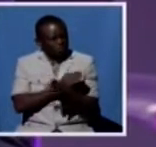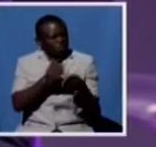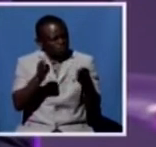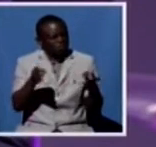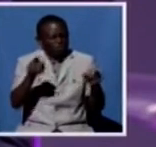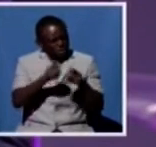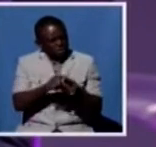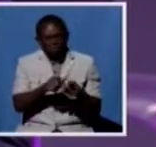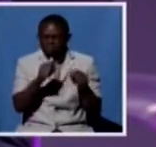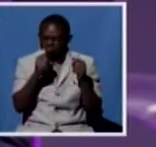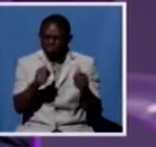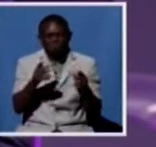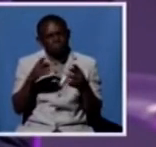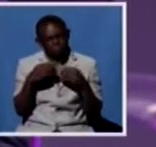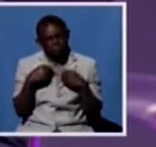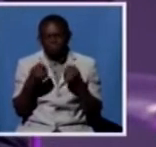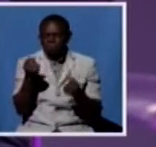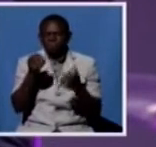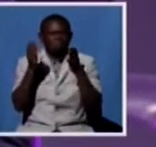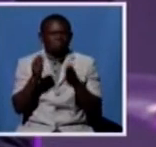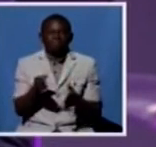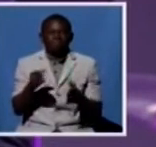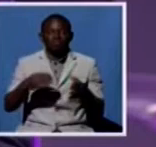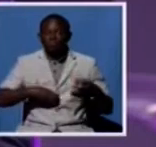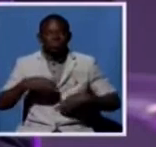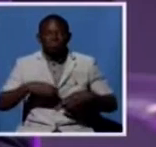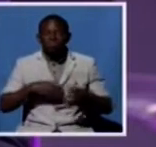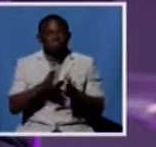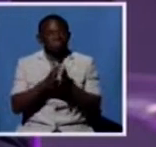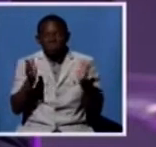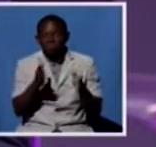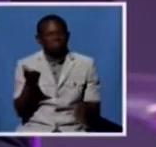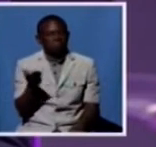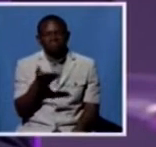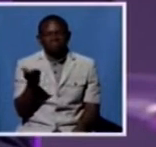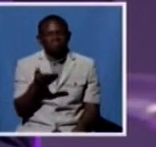there were not there were no serious misgivings, or just maybe just